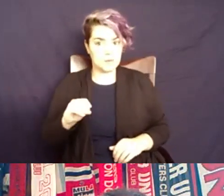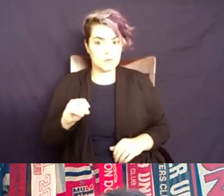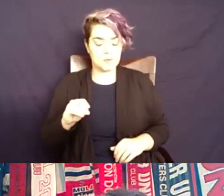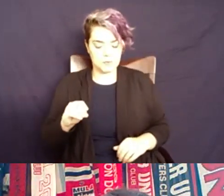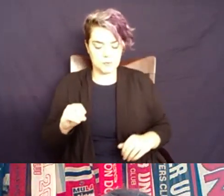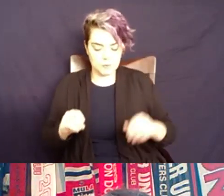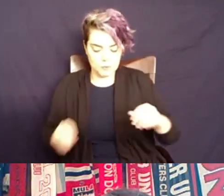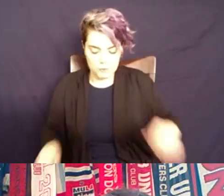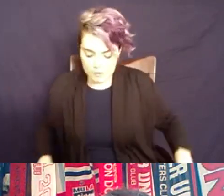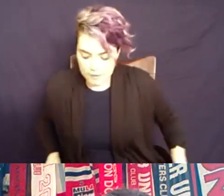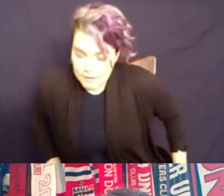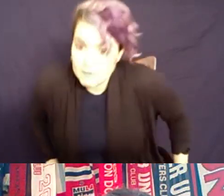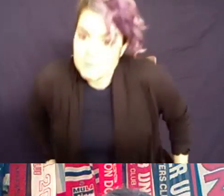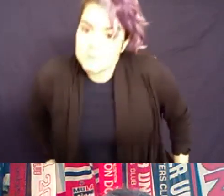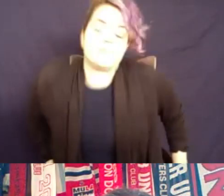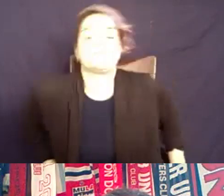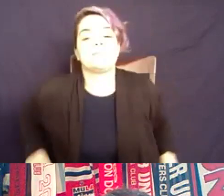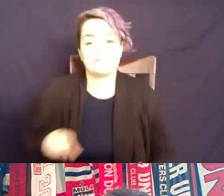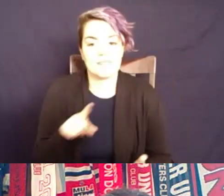yes, that helps, but